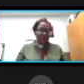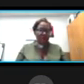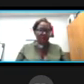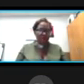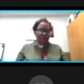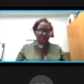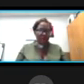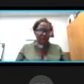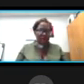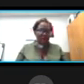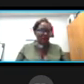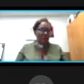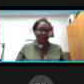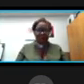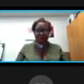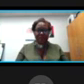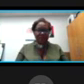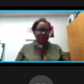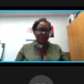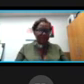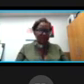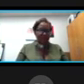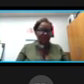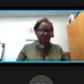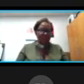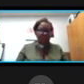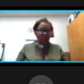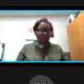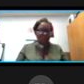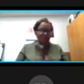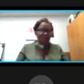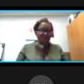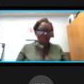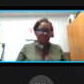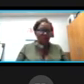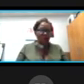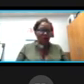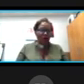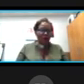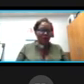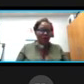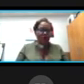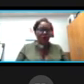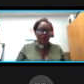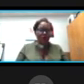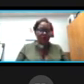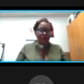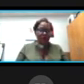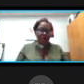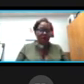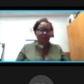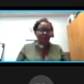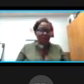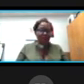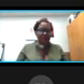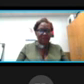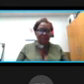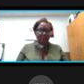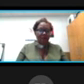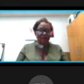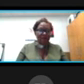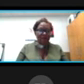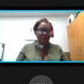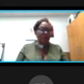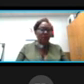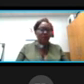related to that particular case. We have 3 specific strategies with regards to our COVID contact